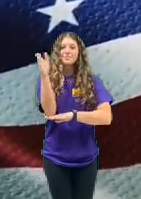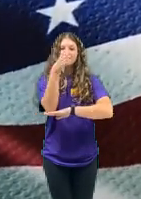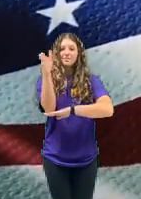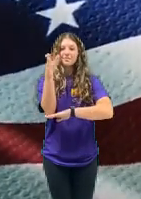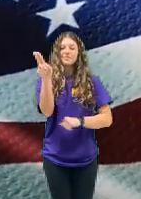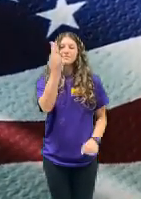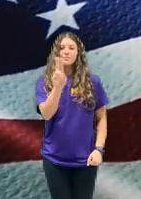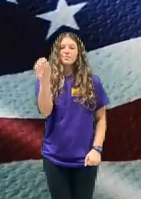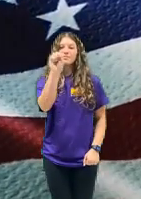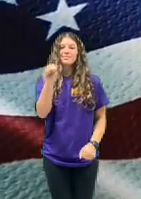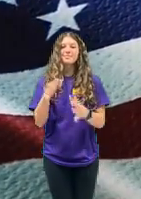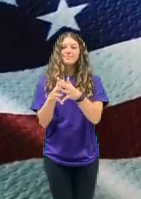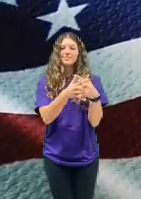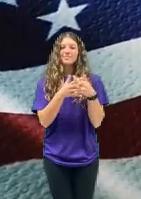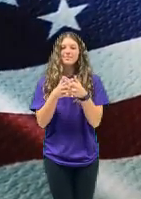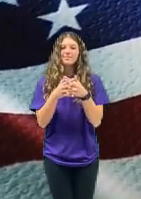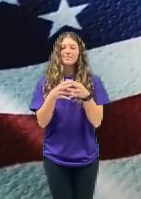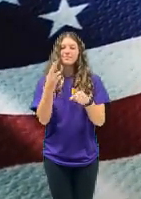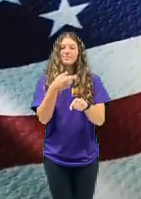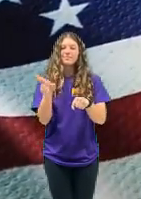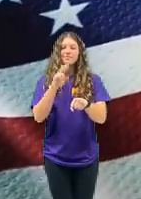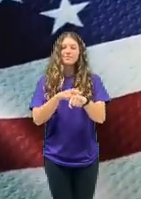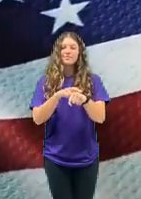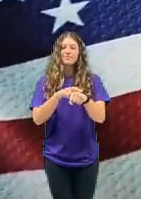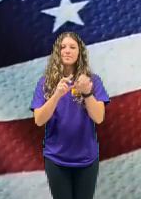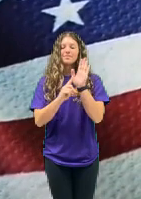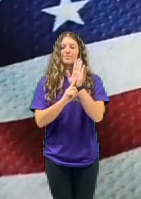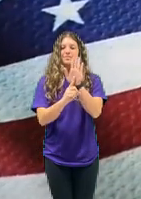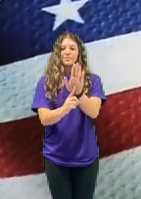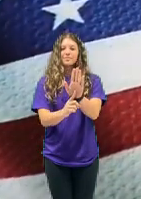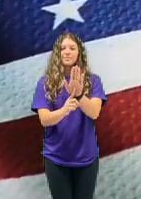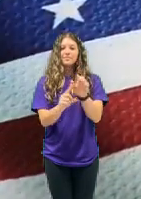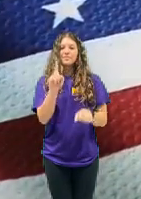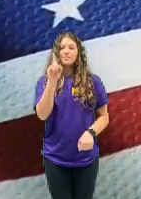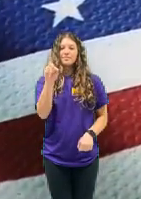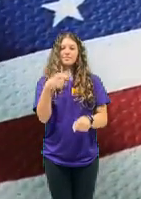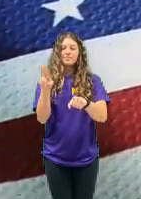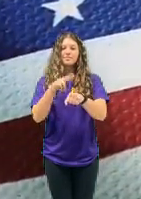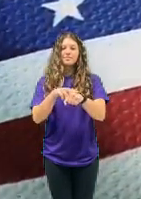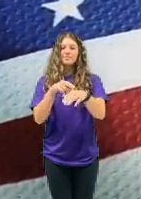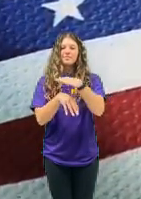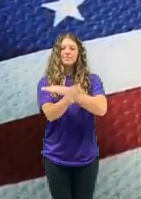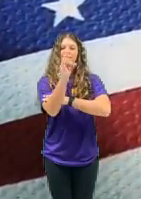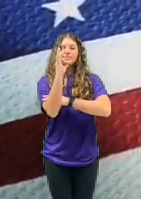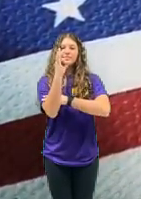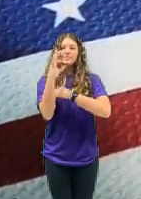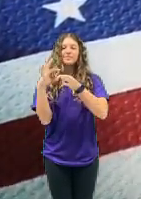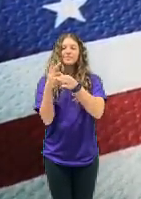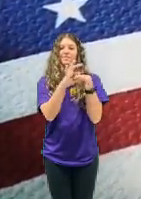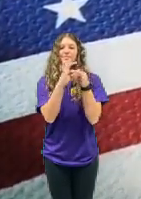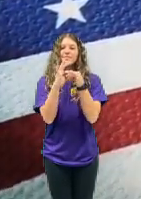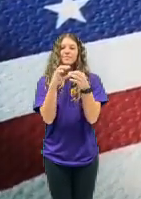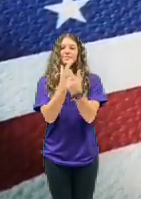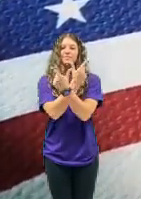allegiance to the flag of the United States of America, and to the republic for which it stands, one nation,